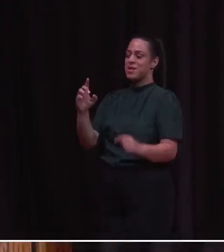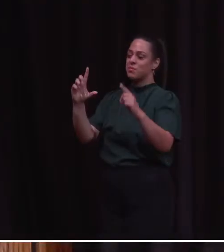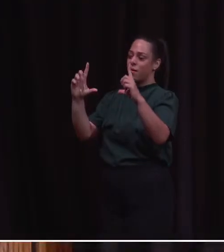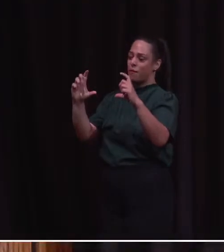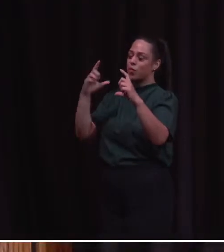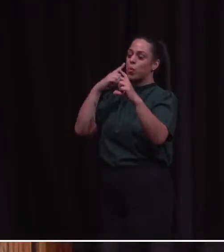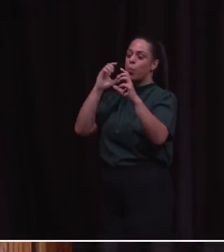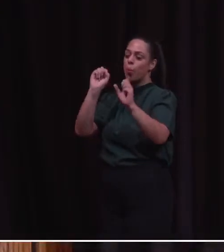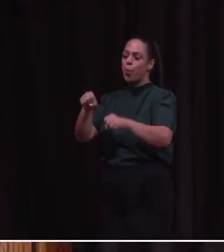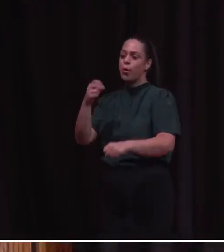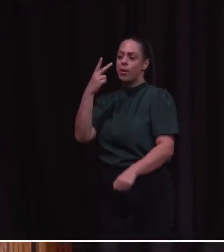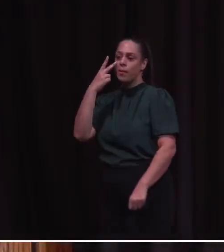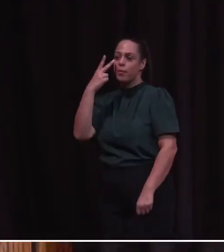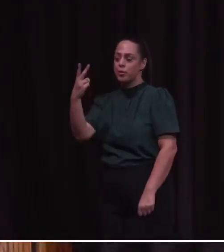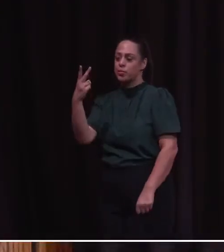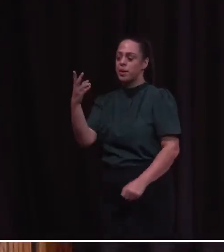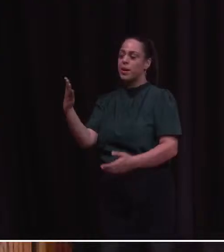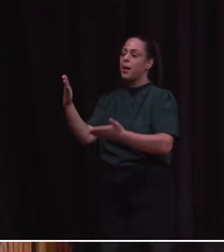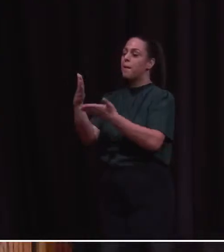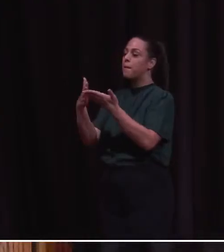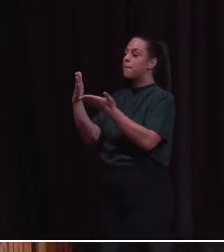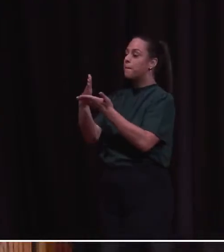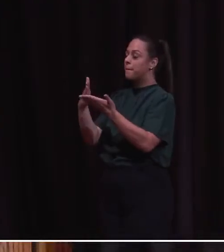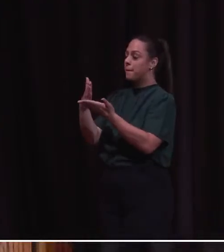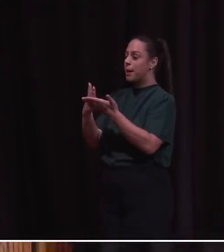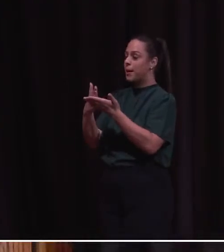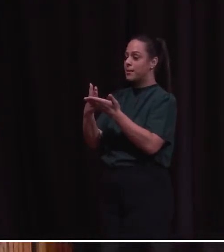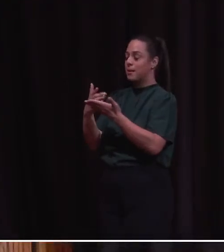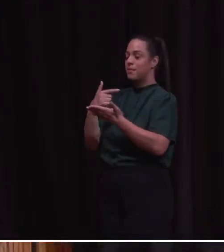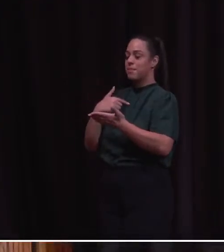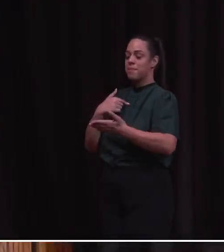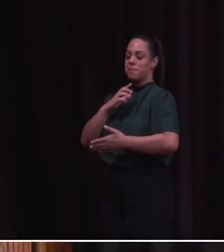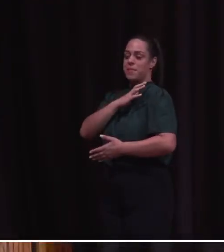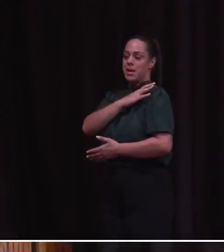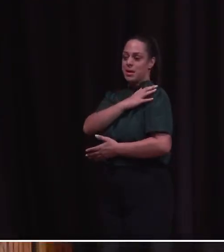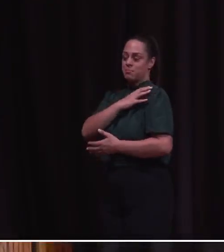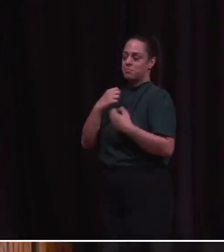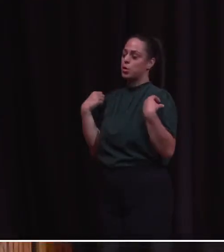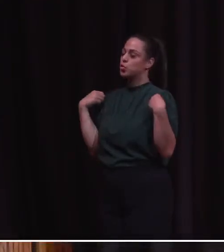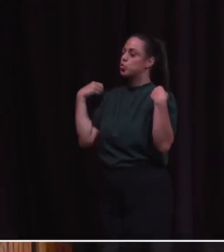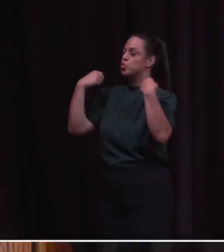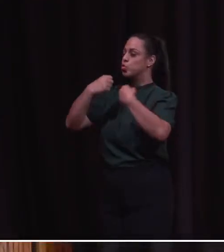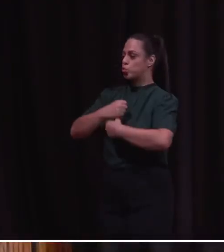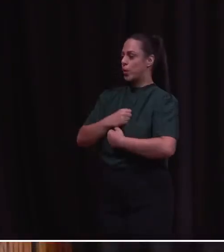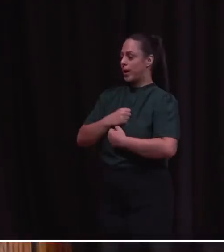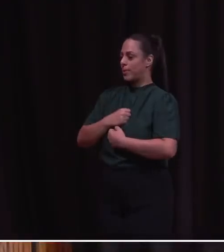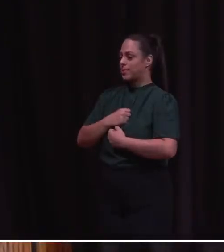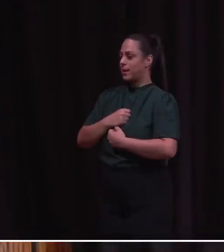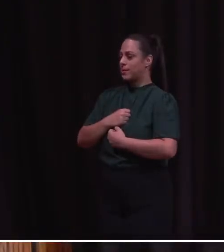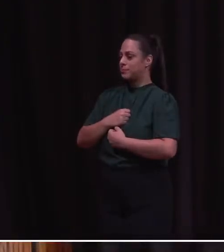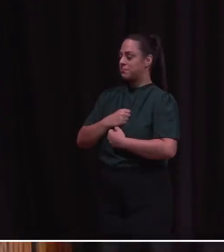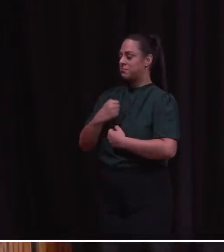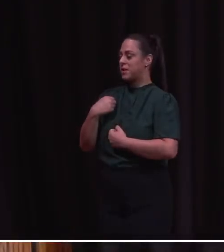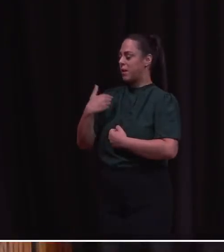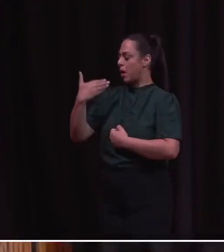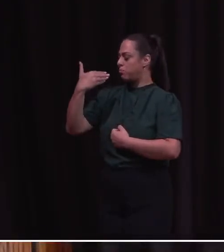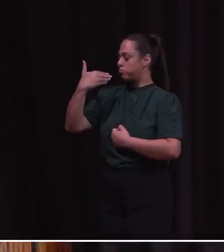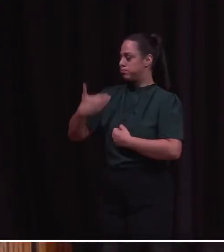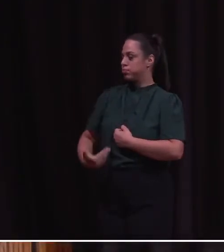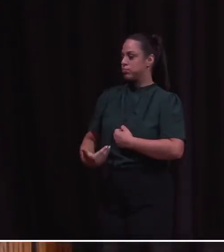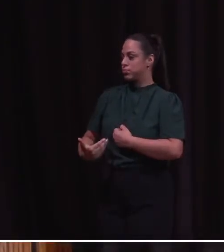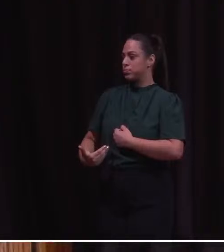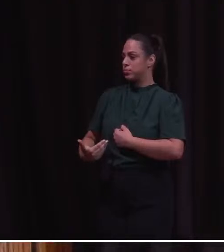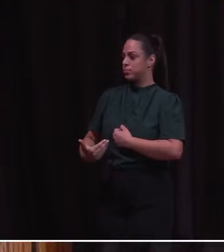of the frame, but I was nowhere to be seen. I'd been cropped out. I cycled rapidly through